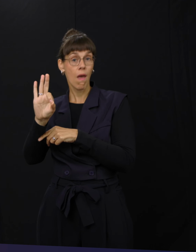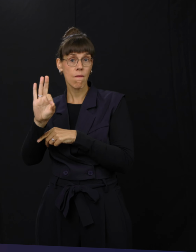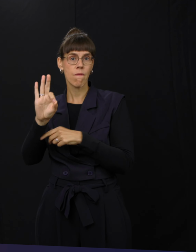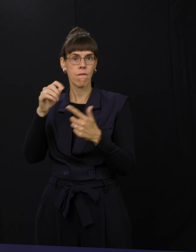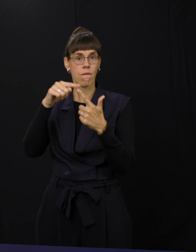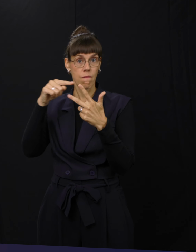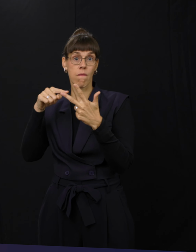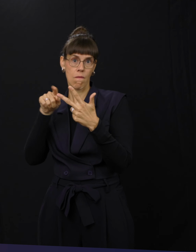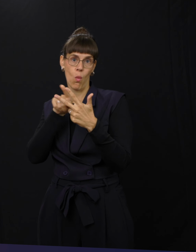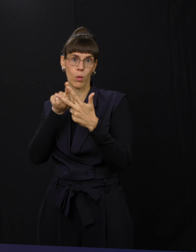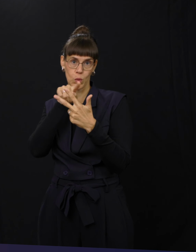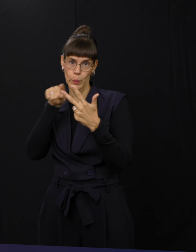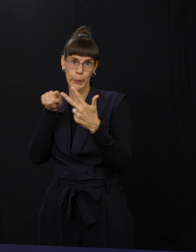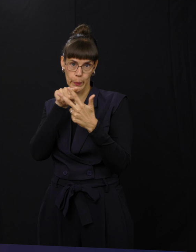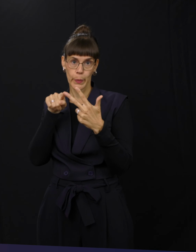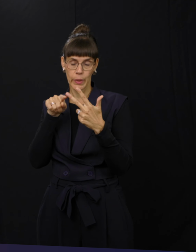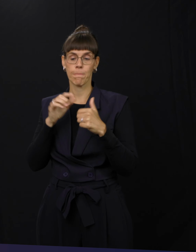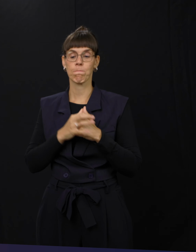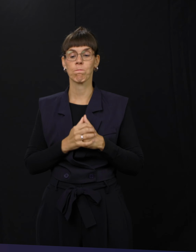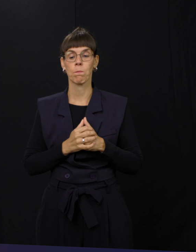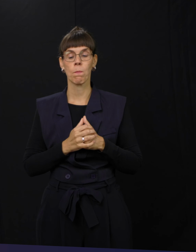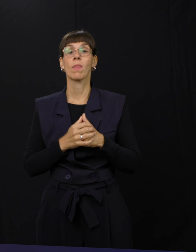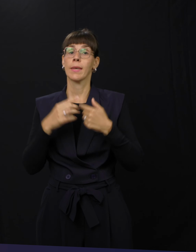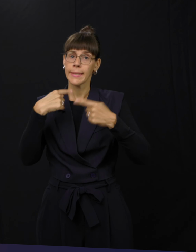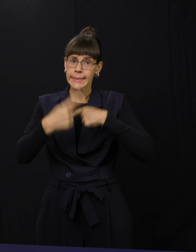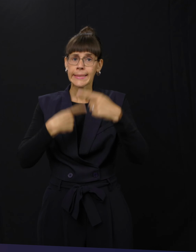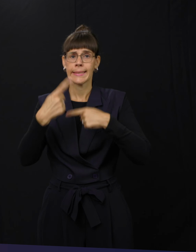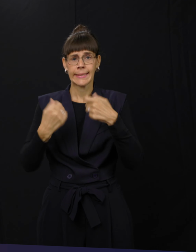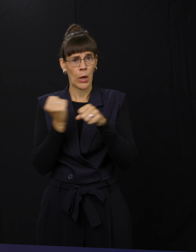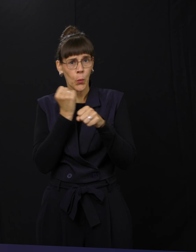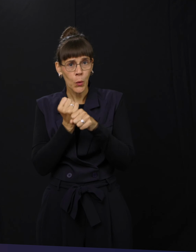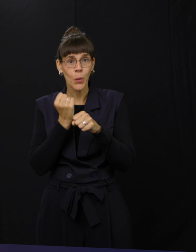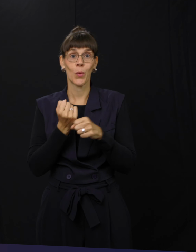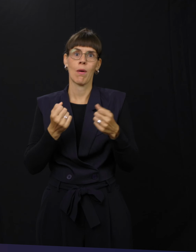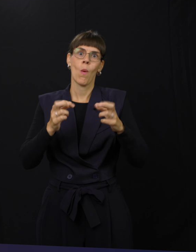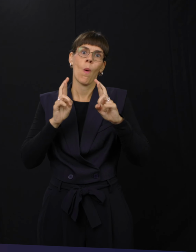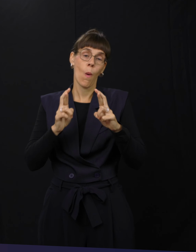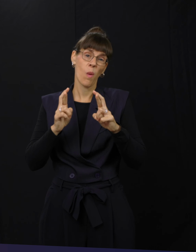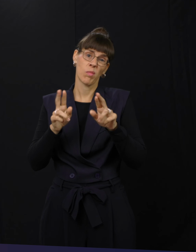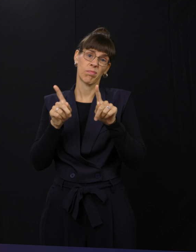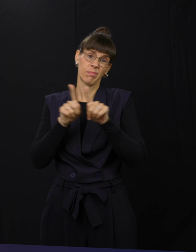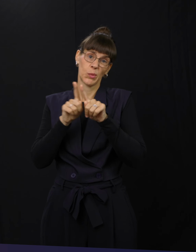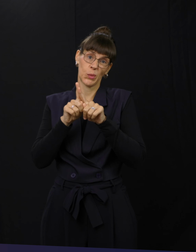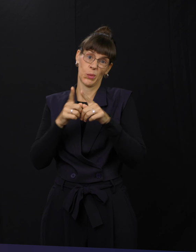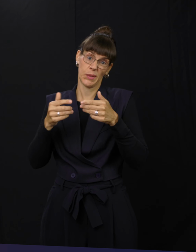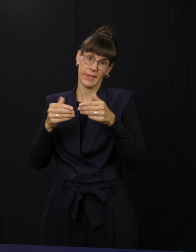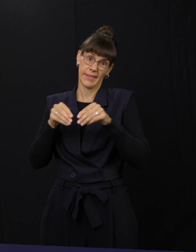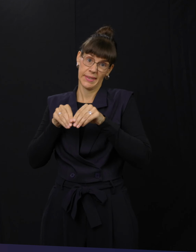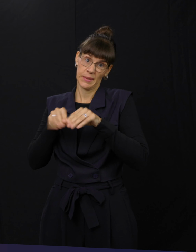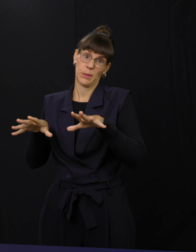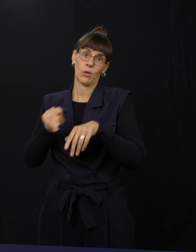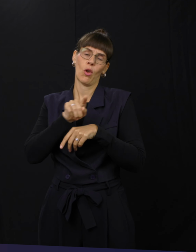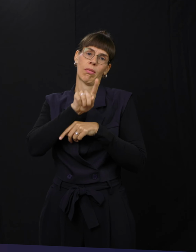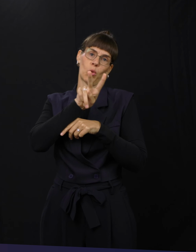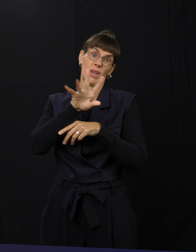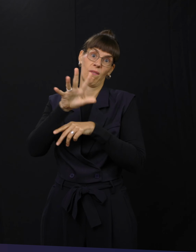we are working on. And we are developing these further, and hopefully they will reach the market sooner than 25 years